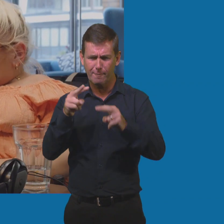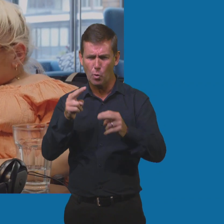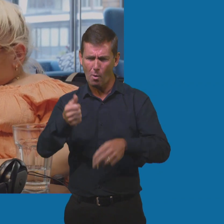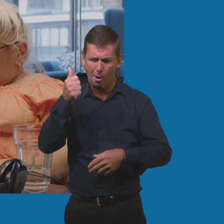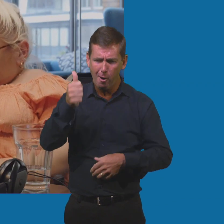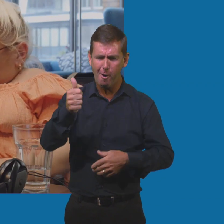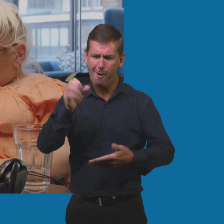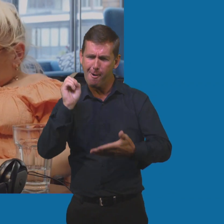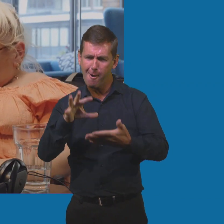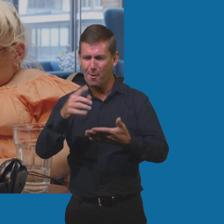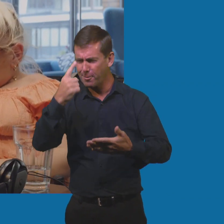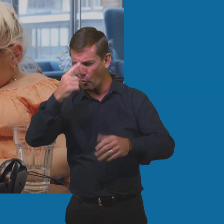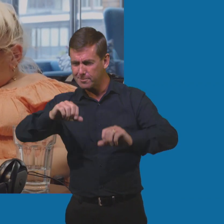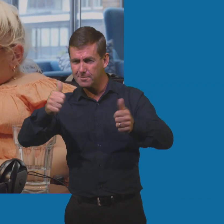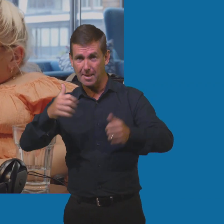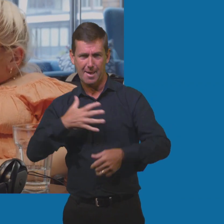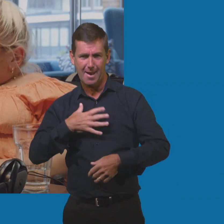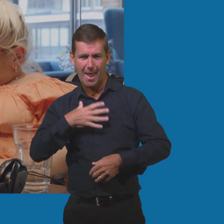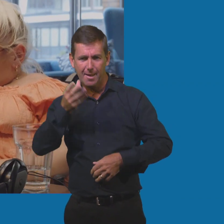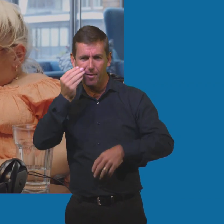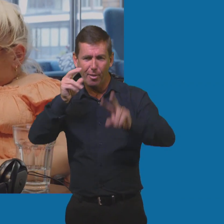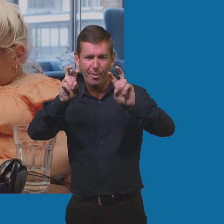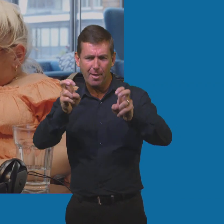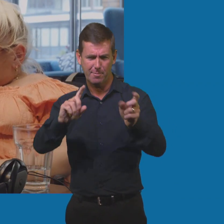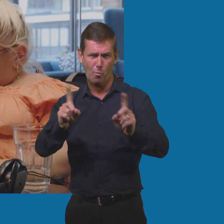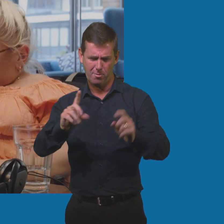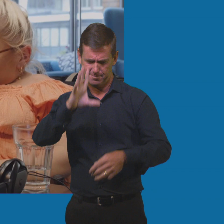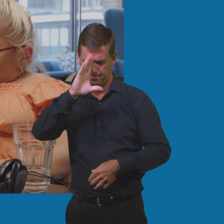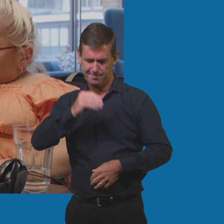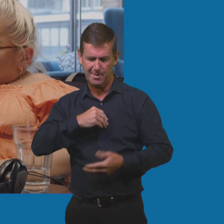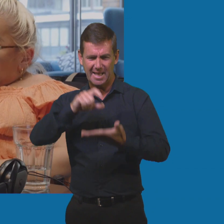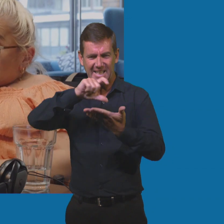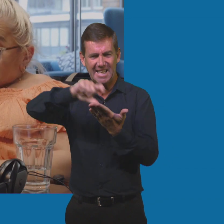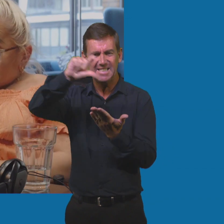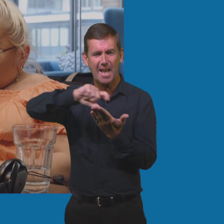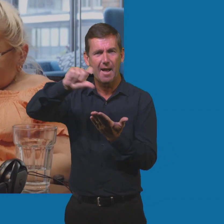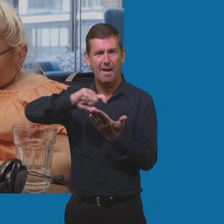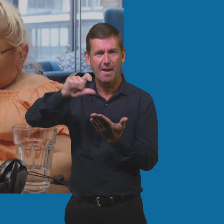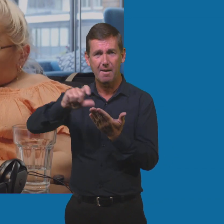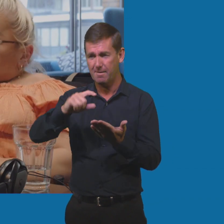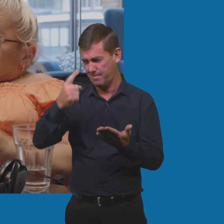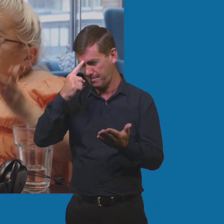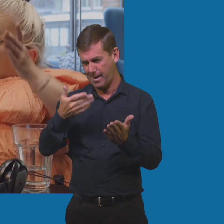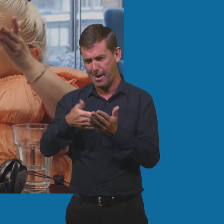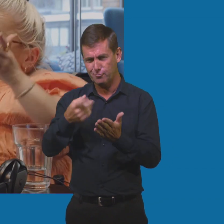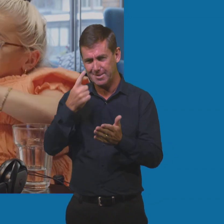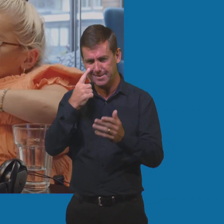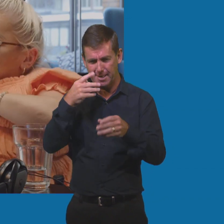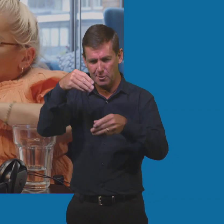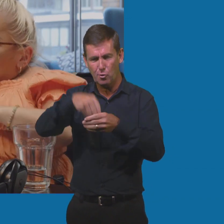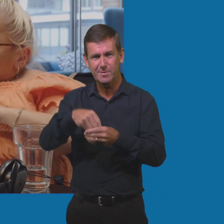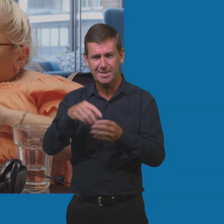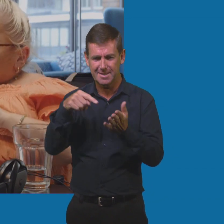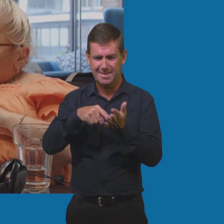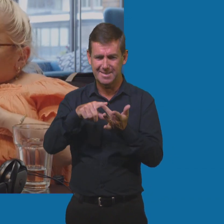you thought, or if there's something you'd like to hear, come and say hello on our Instagram. For some behind-the-scenes content, follow us on